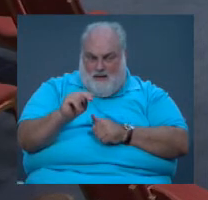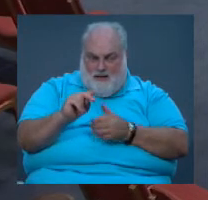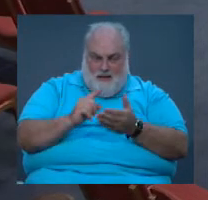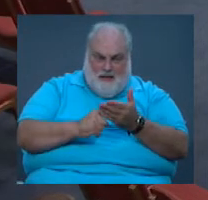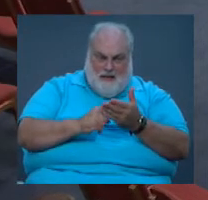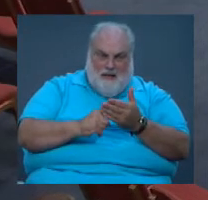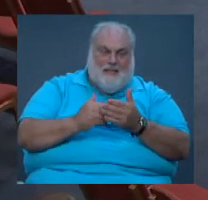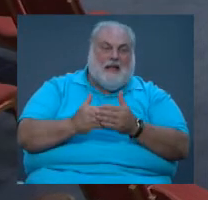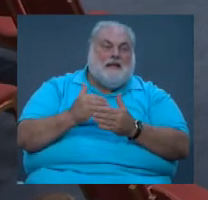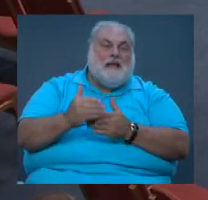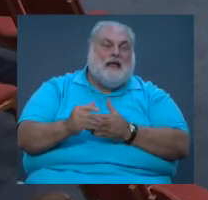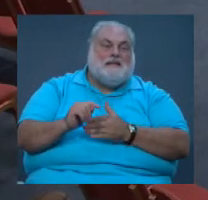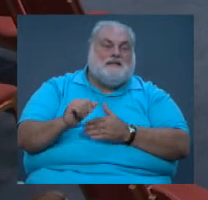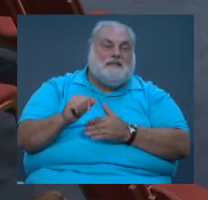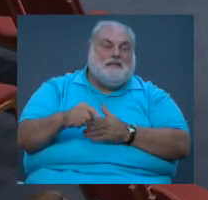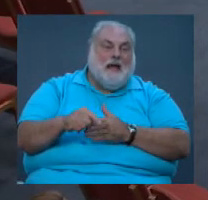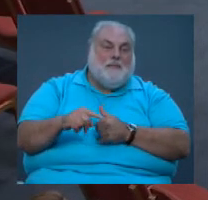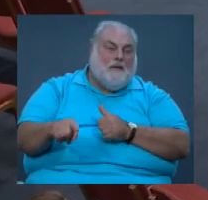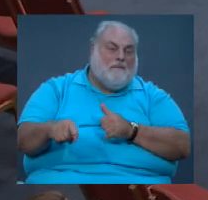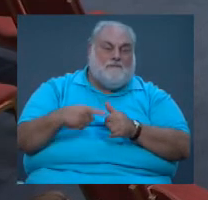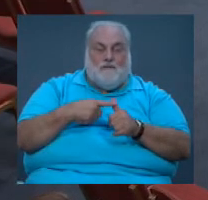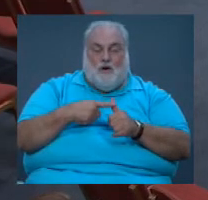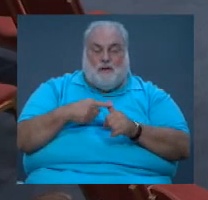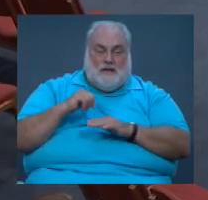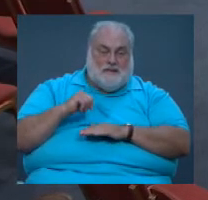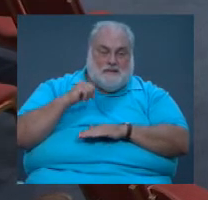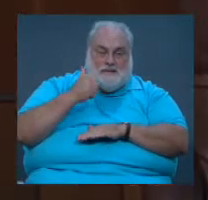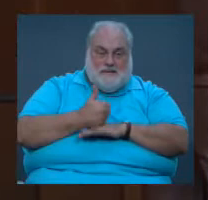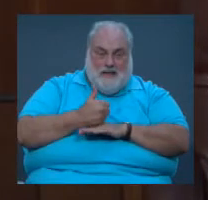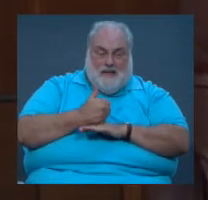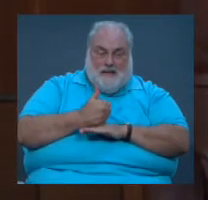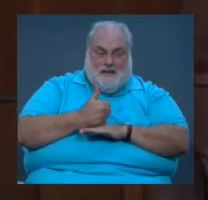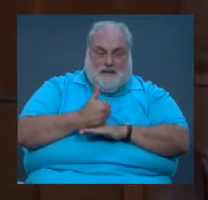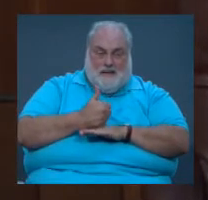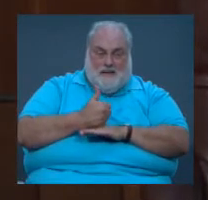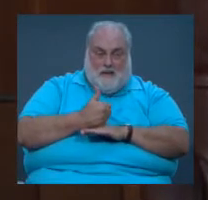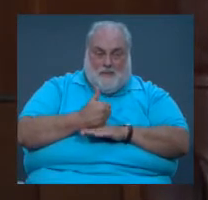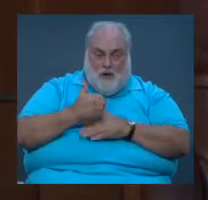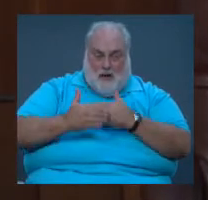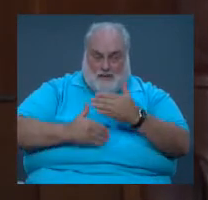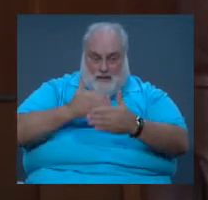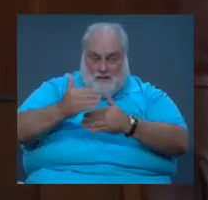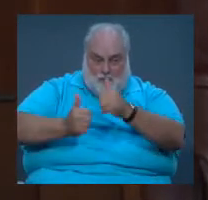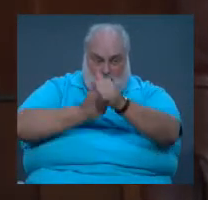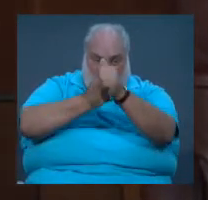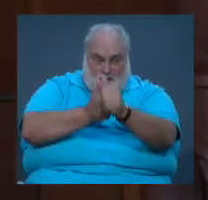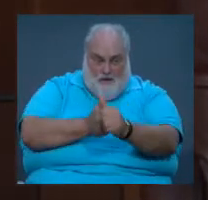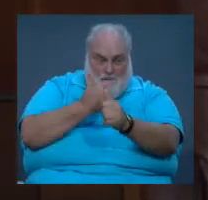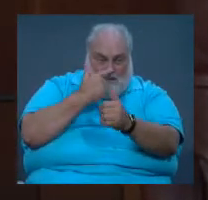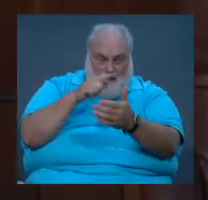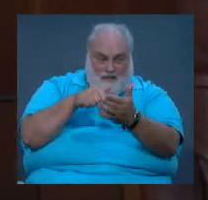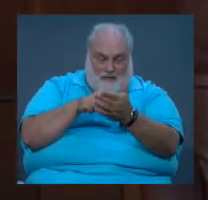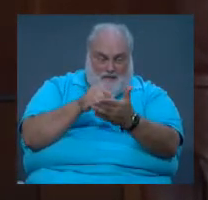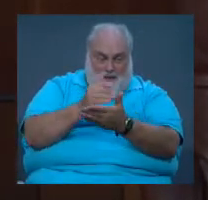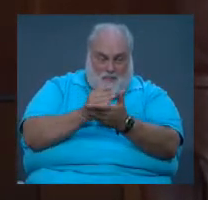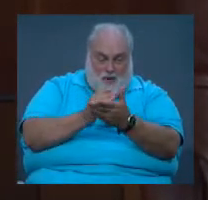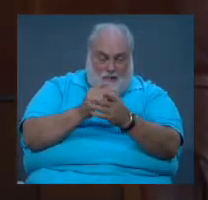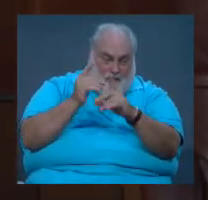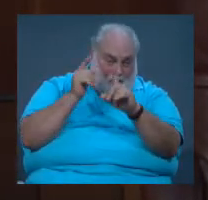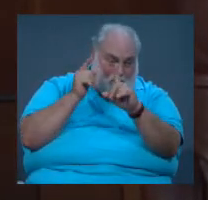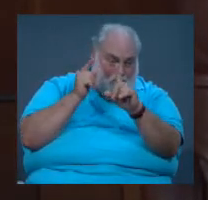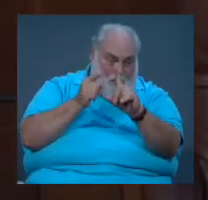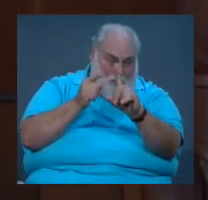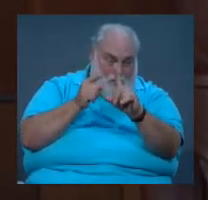next steps. What I first want to do is just really kind of set the playing field for this particular meeting. The goal of this